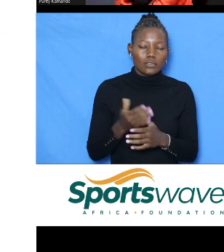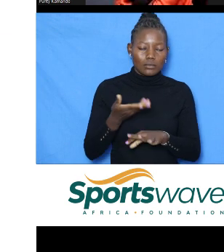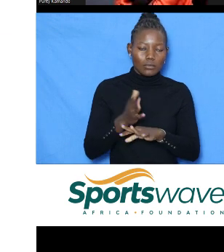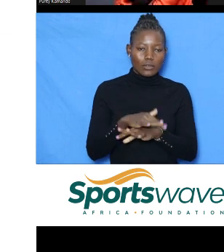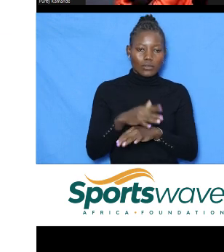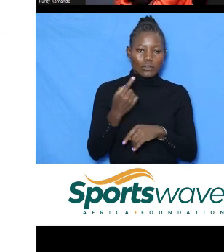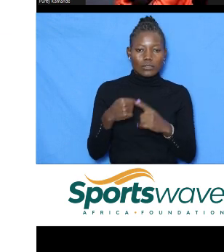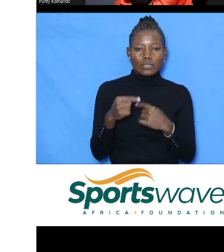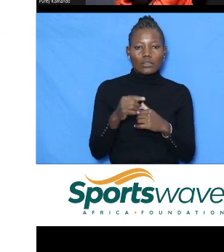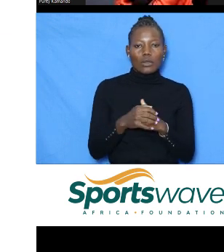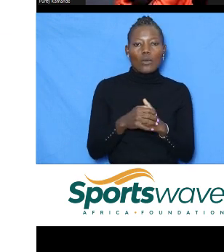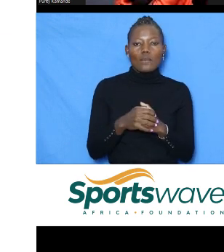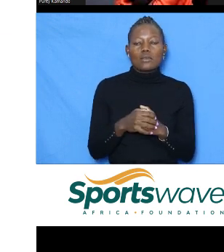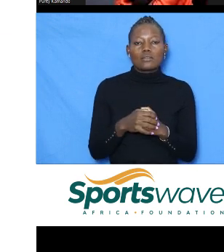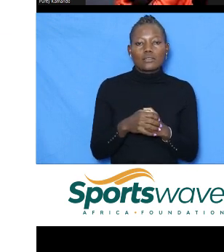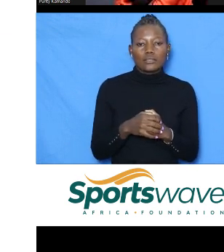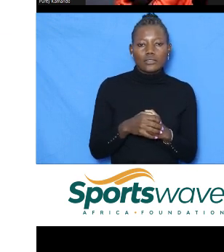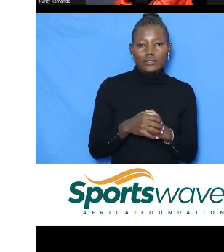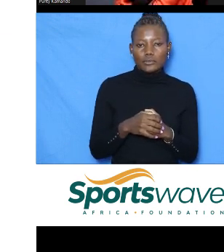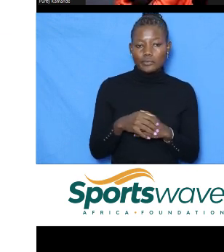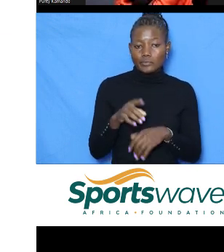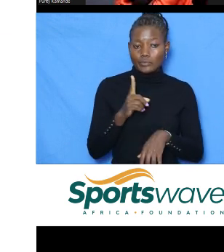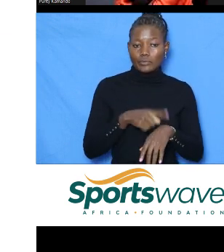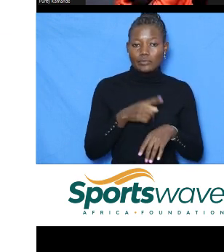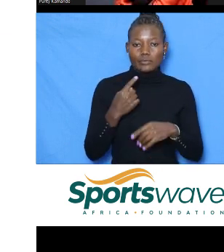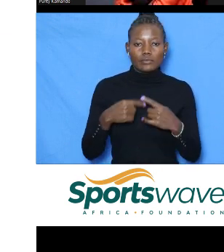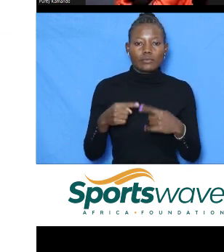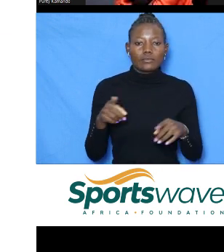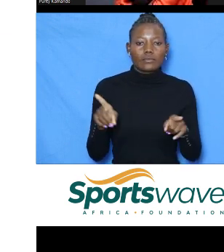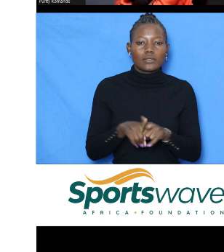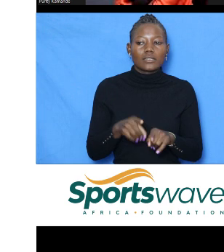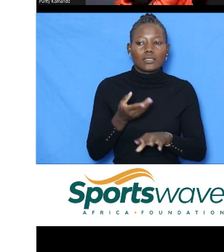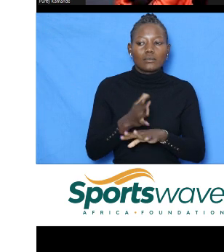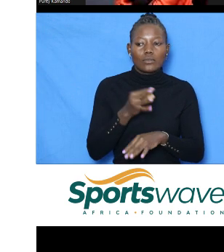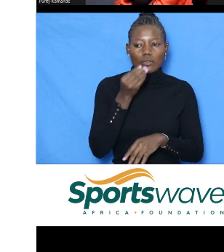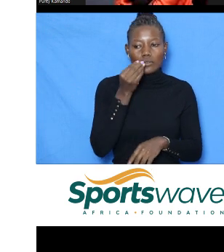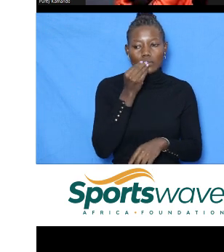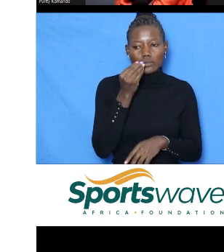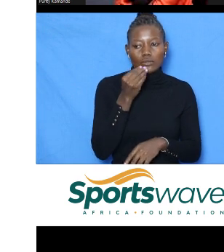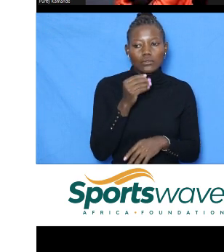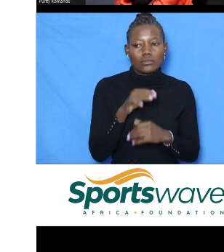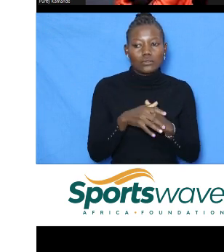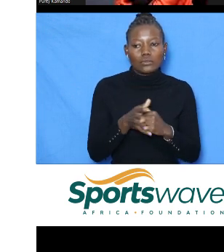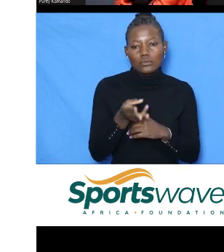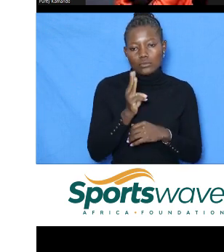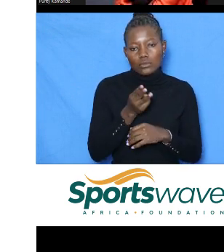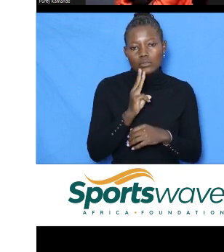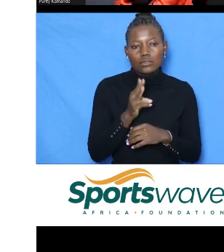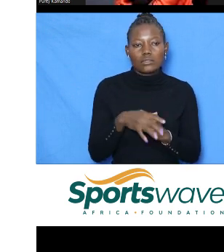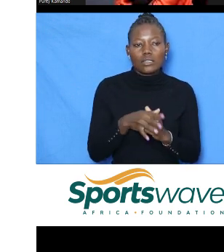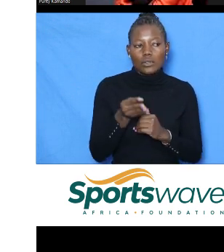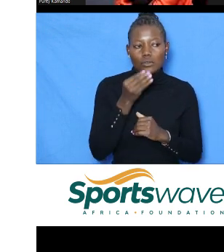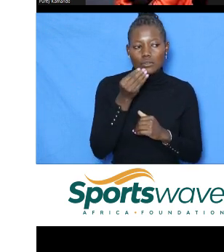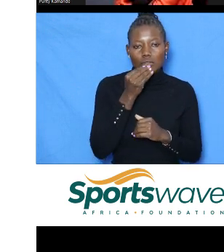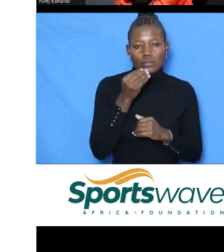bring, especially during a competition day. Then pre-game liquids meals before an event, at least 1